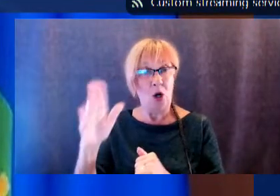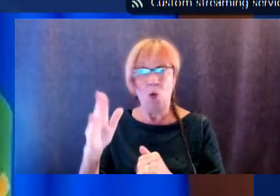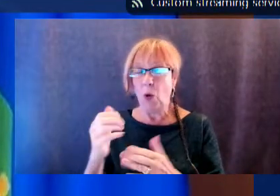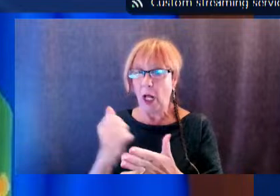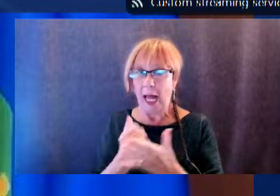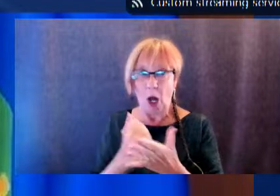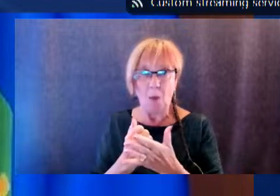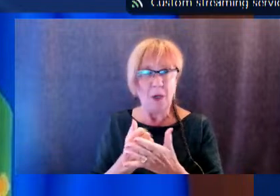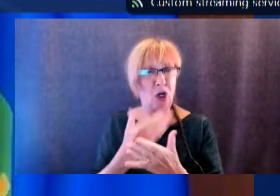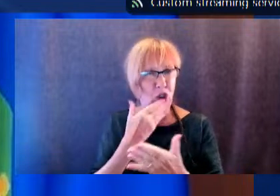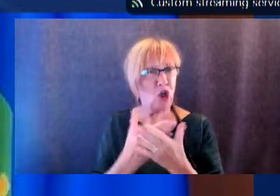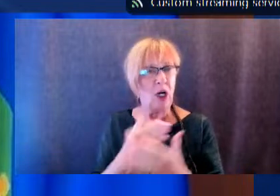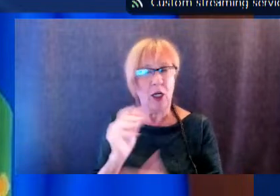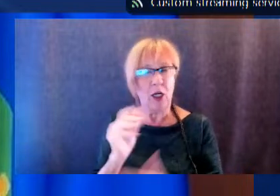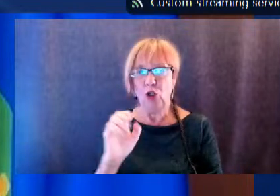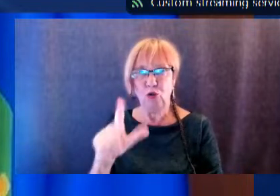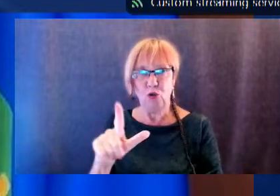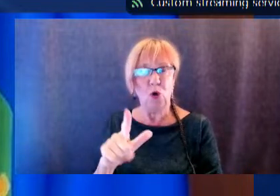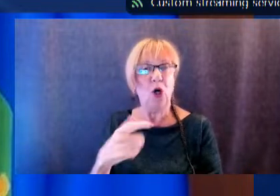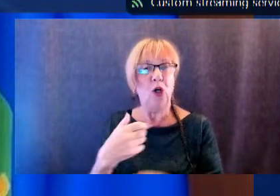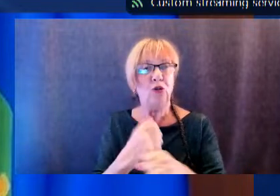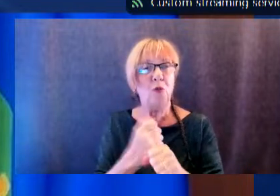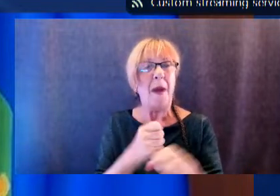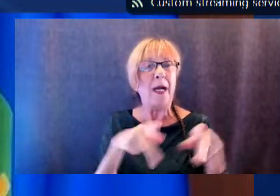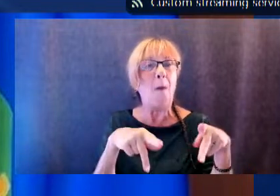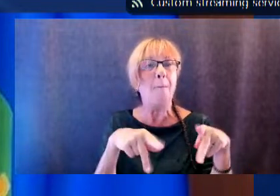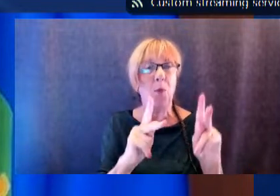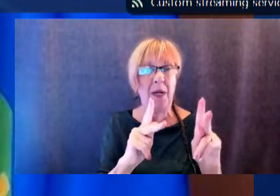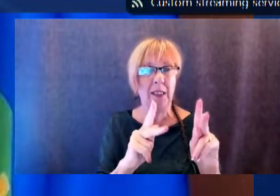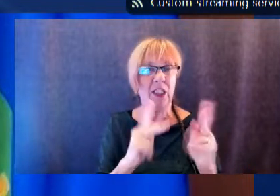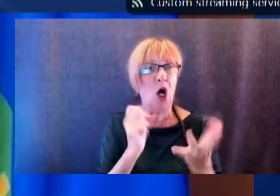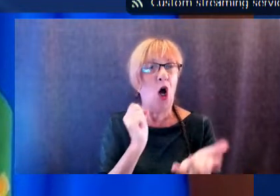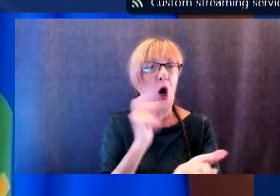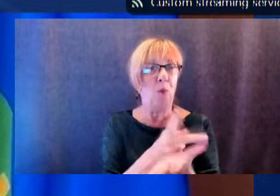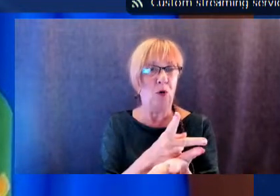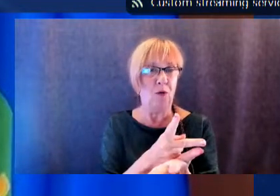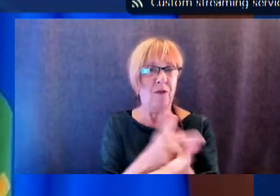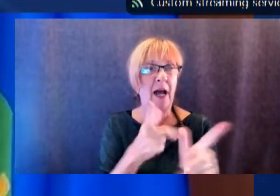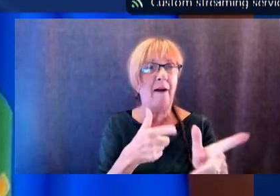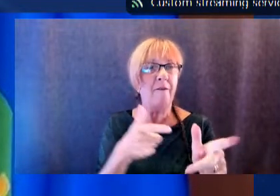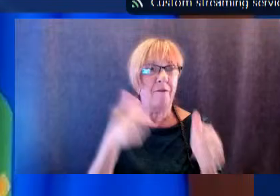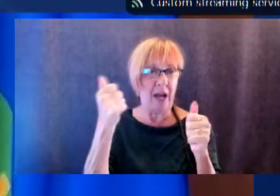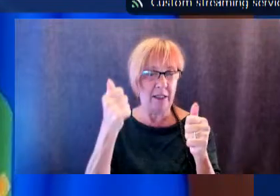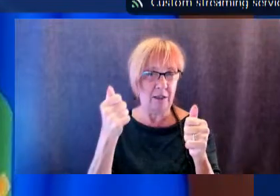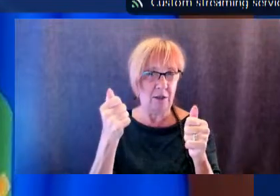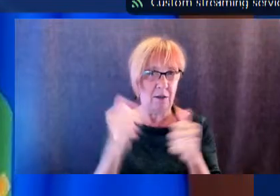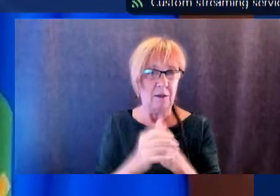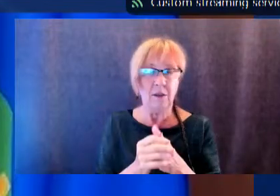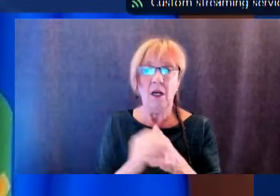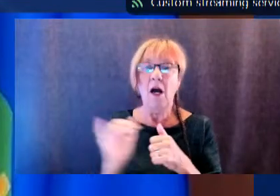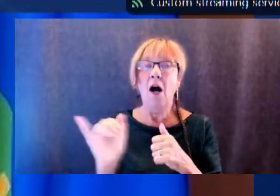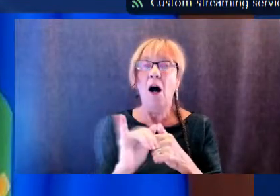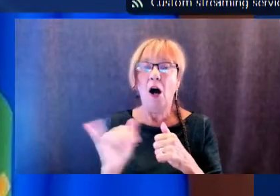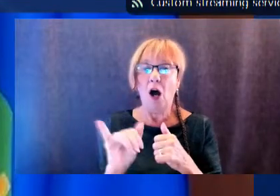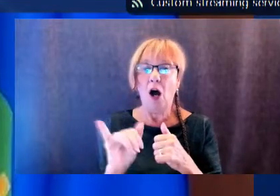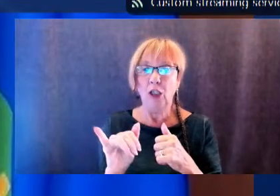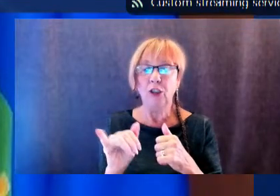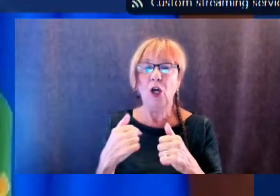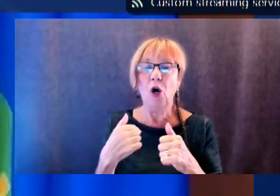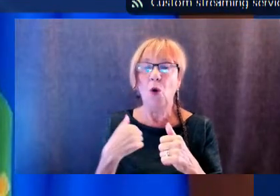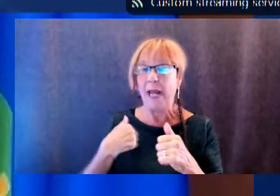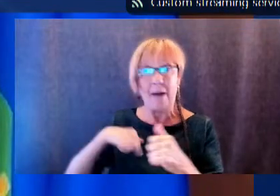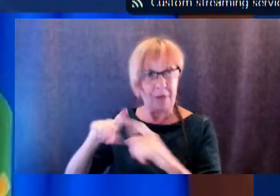the permits approved at a much faster rate. I'm also glad to share that through the Department of Economic